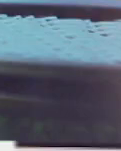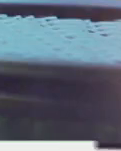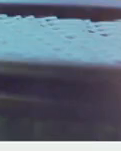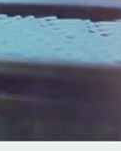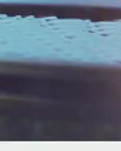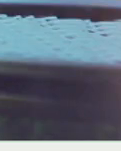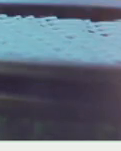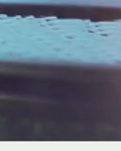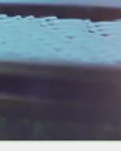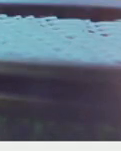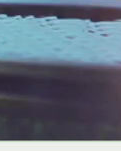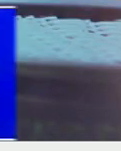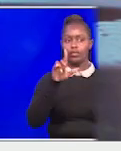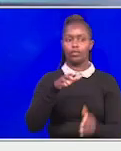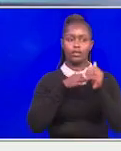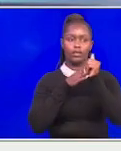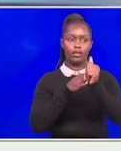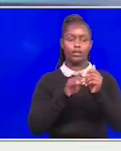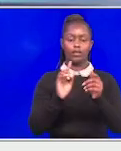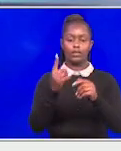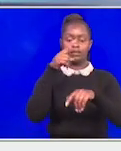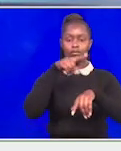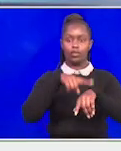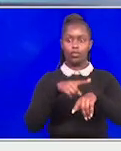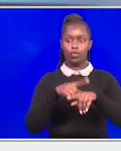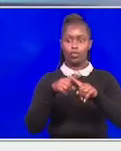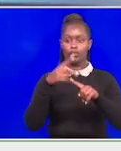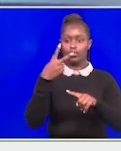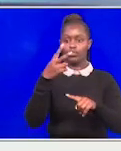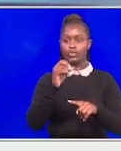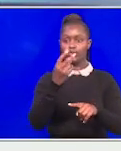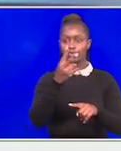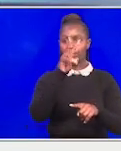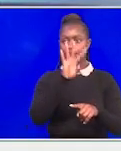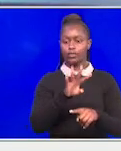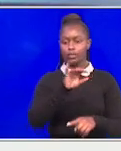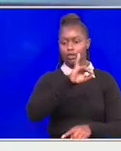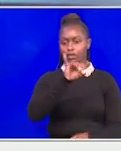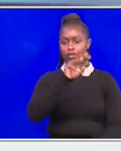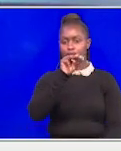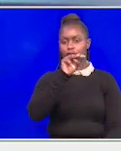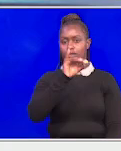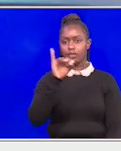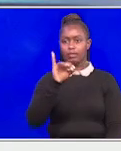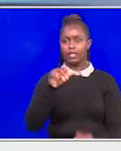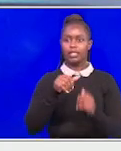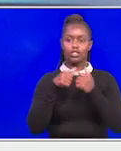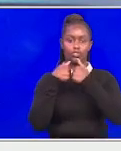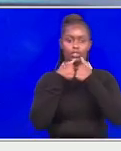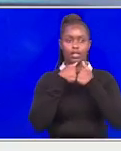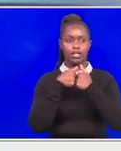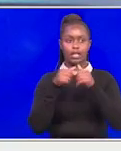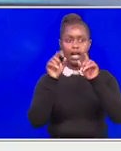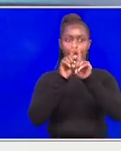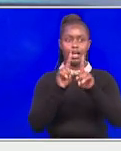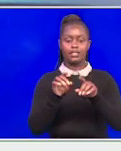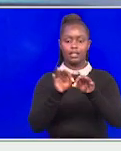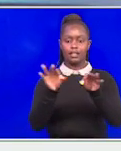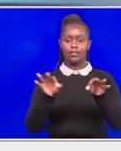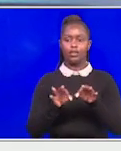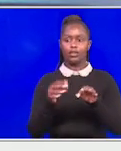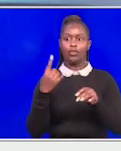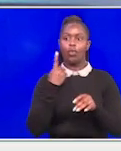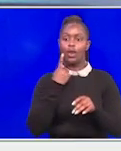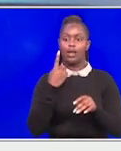Karanga was in the lead on the first round of the 2024 Jamii Telkom Karen Challenge as a field of